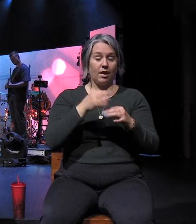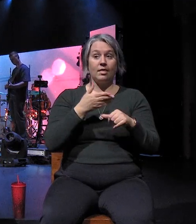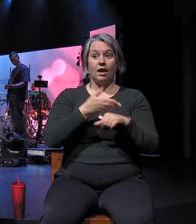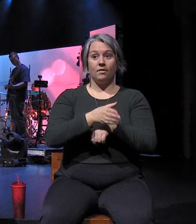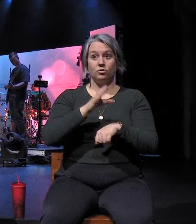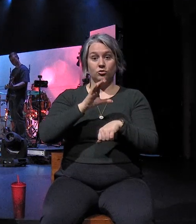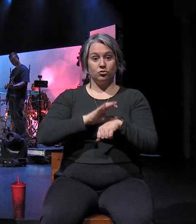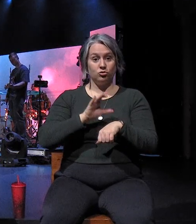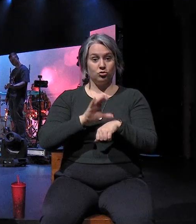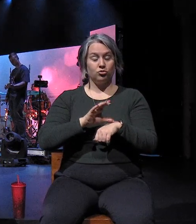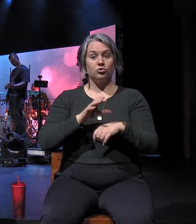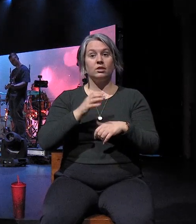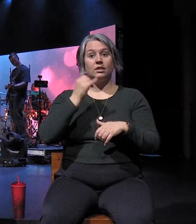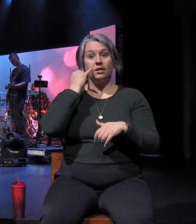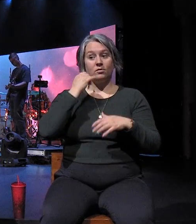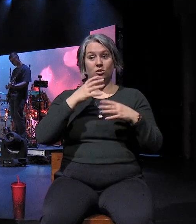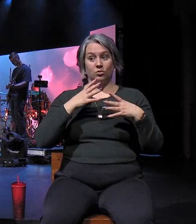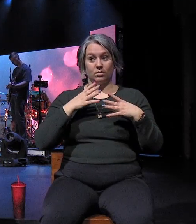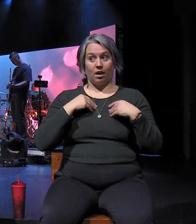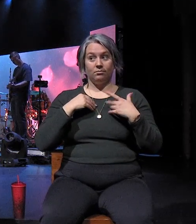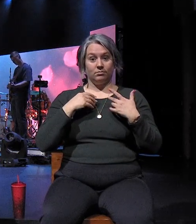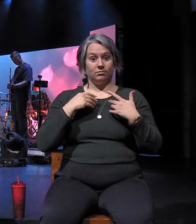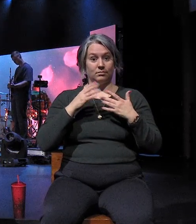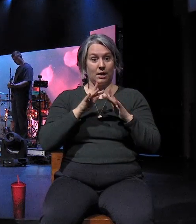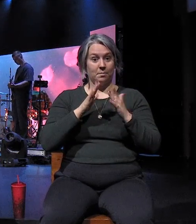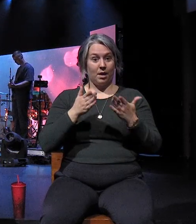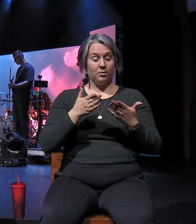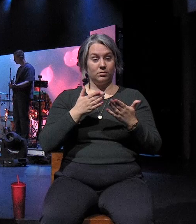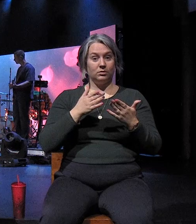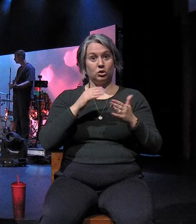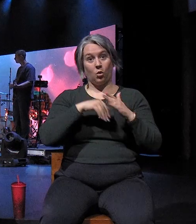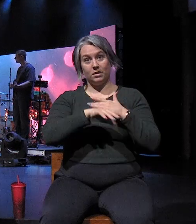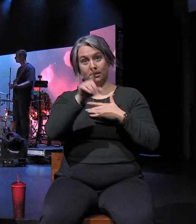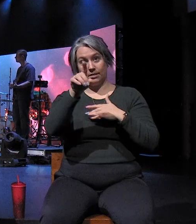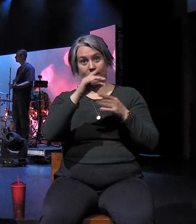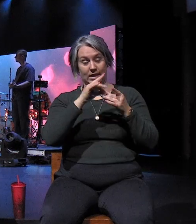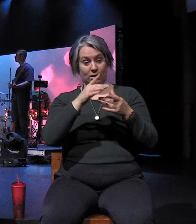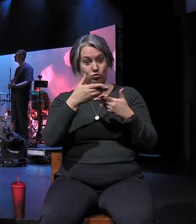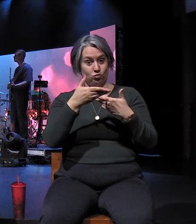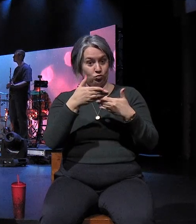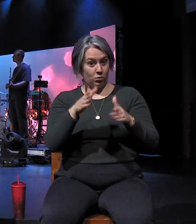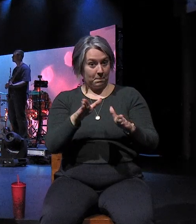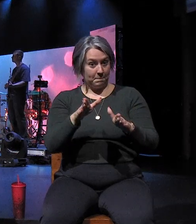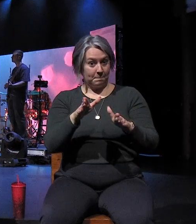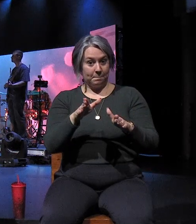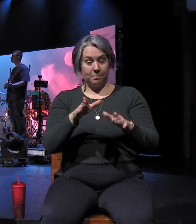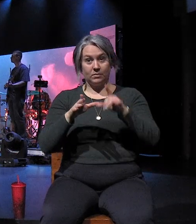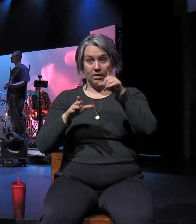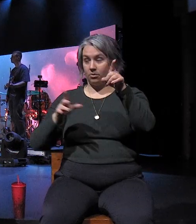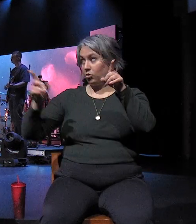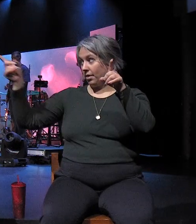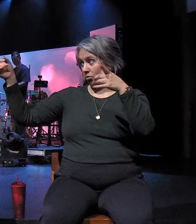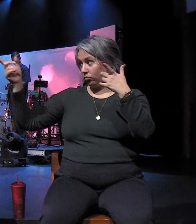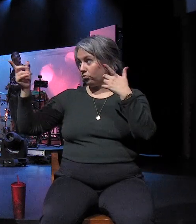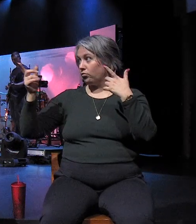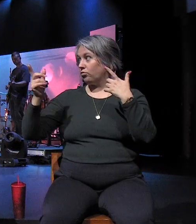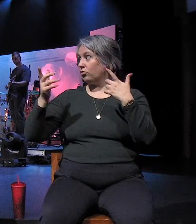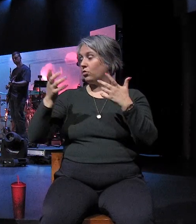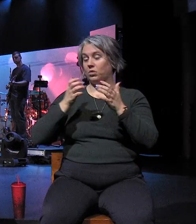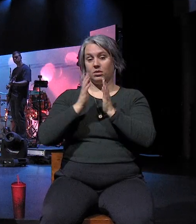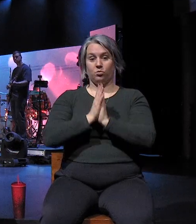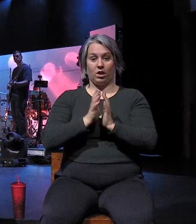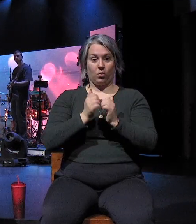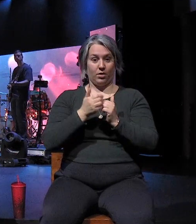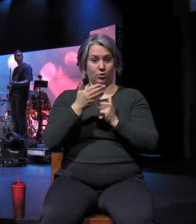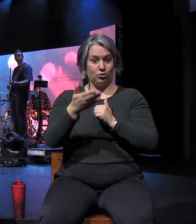I just invite you, if you received a box, to stop back at our connections rooms. There's one on either side of the auditorium. We'd love to just pray with